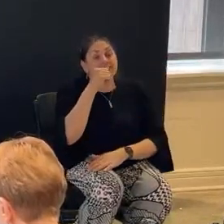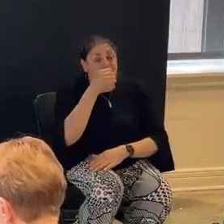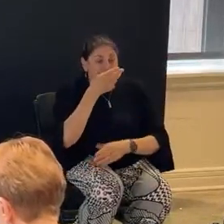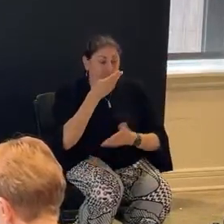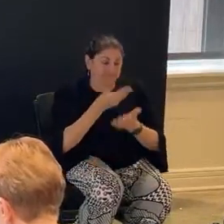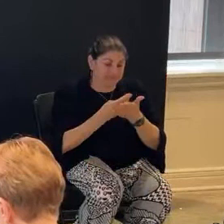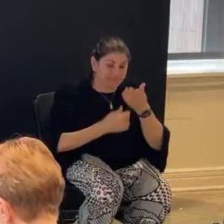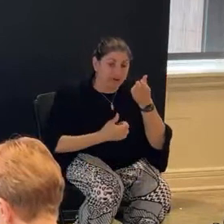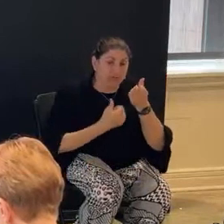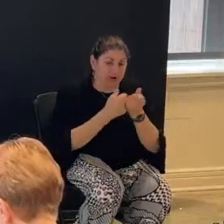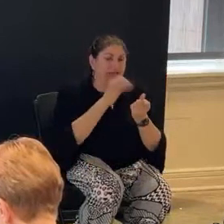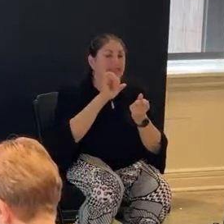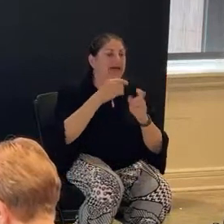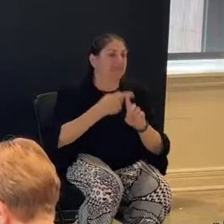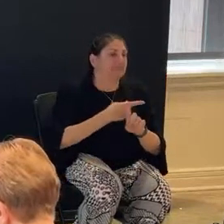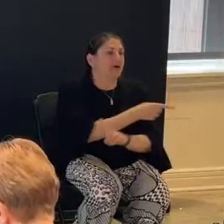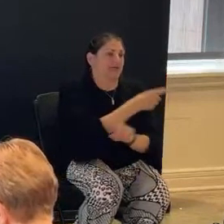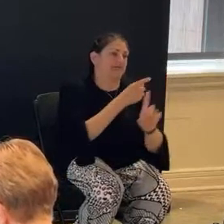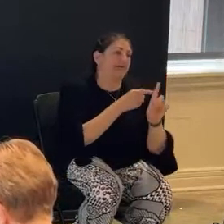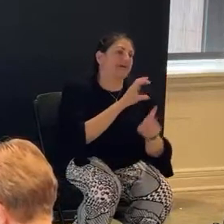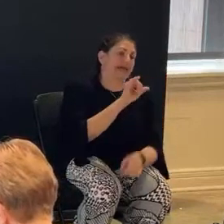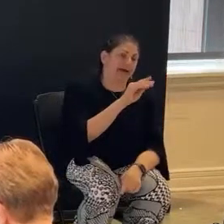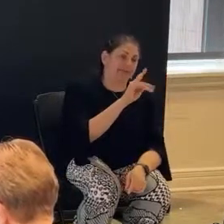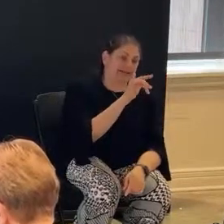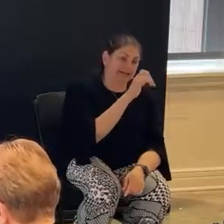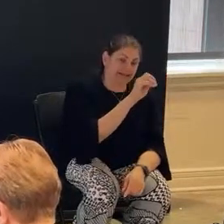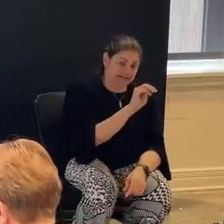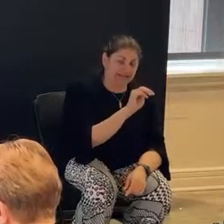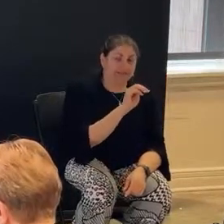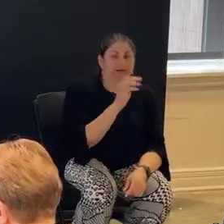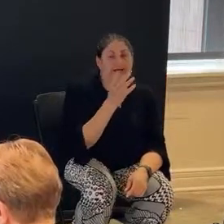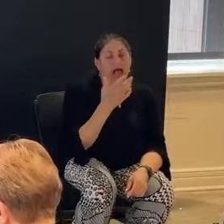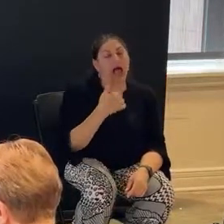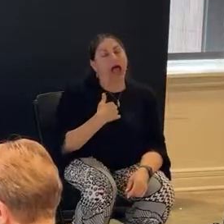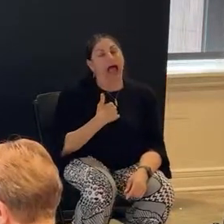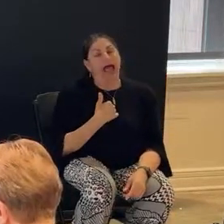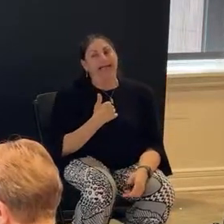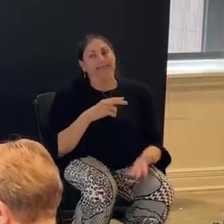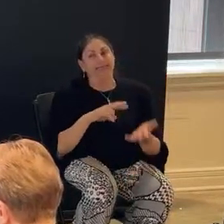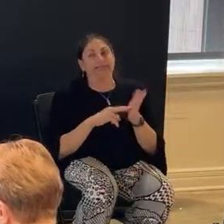So that isn't to say that, you know, that it influences it, but it does.